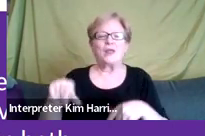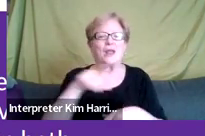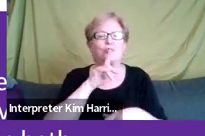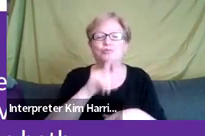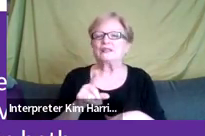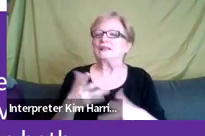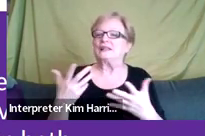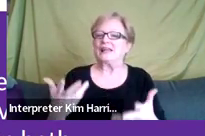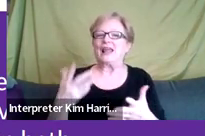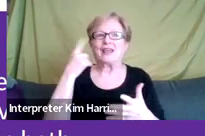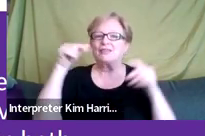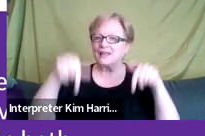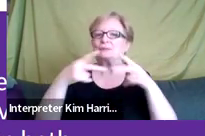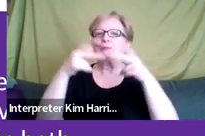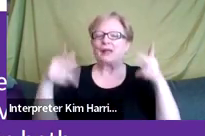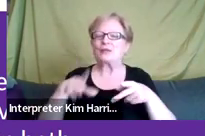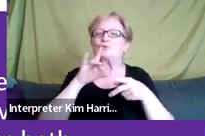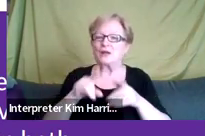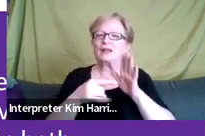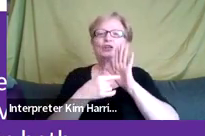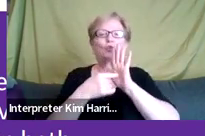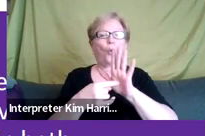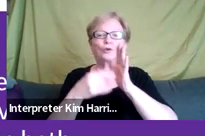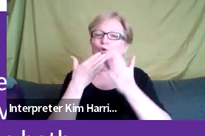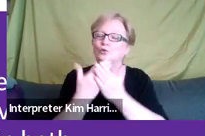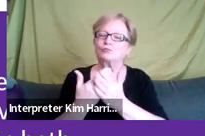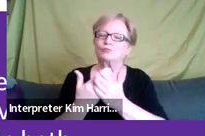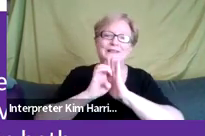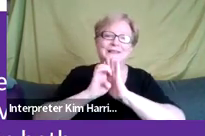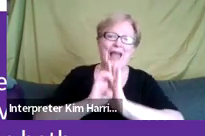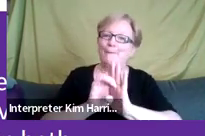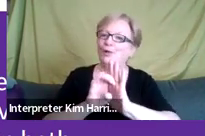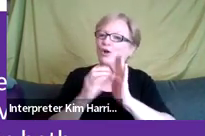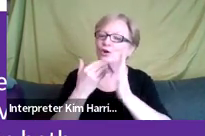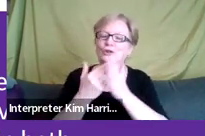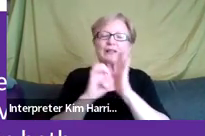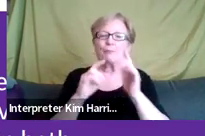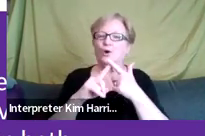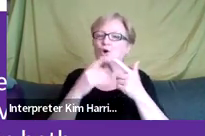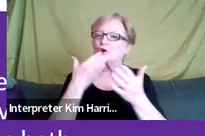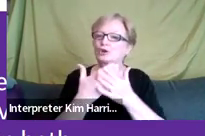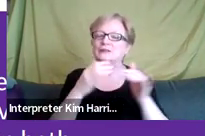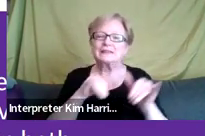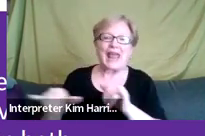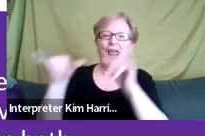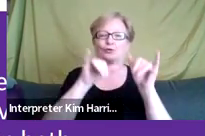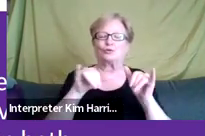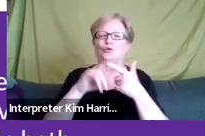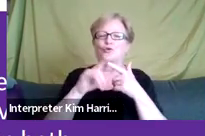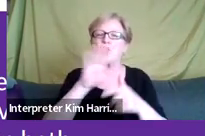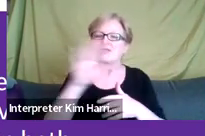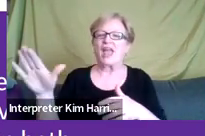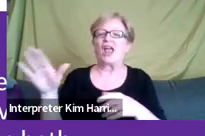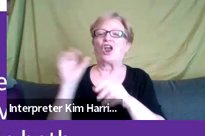I think this is a place that really exemplifies those standards to their employees as